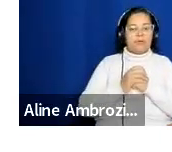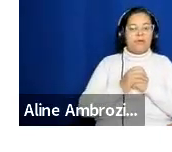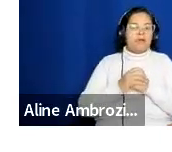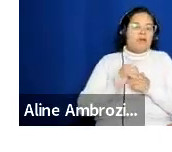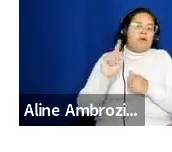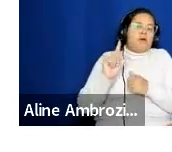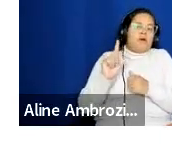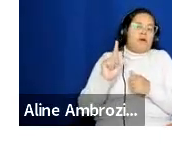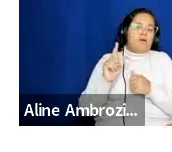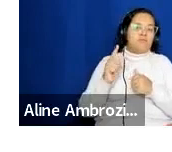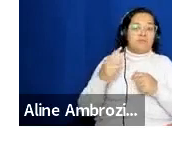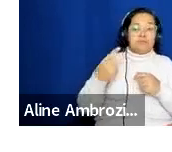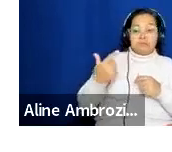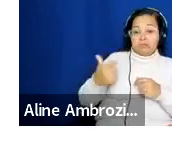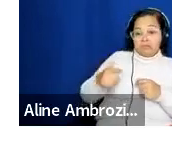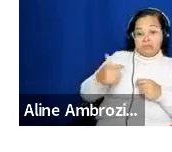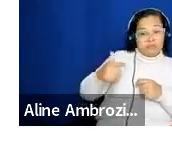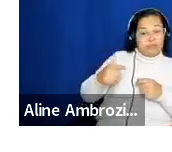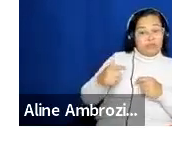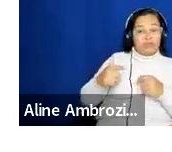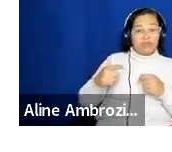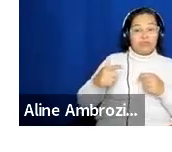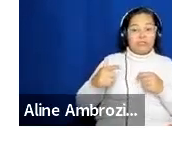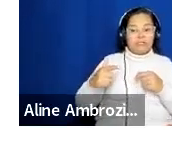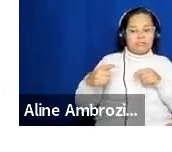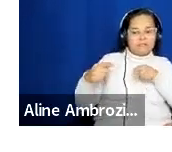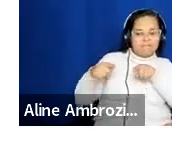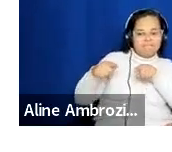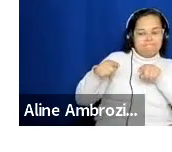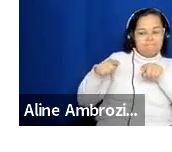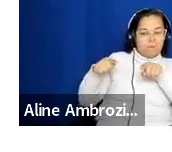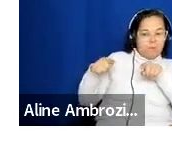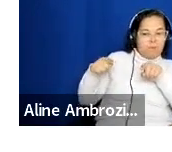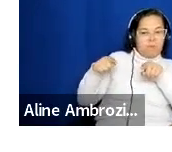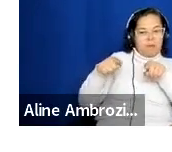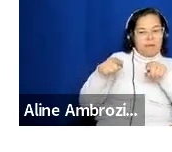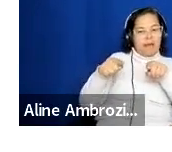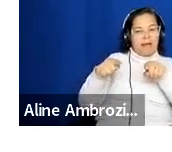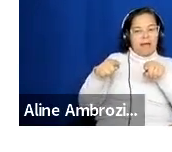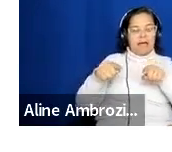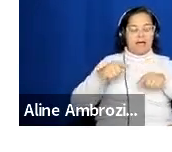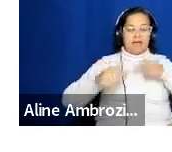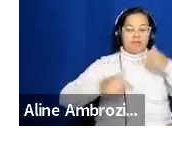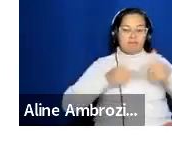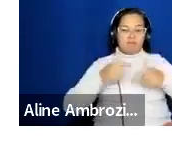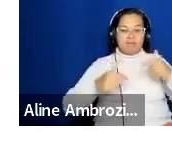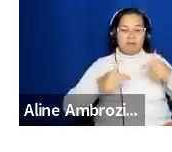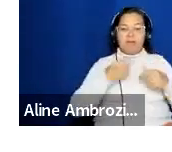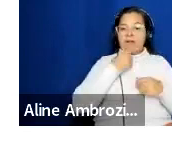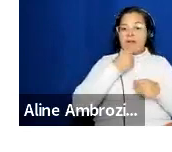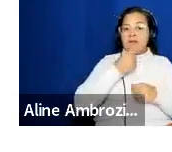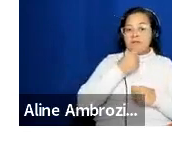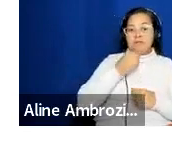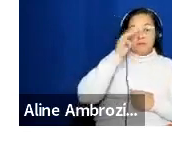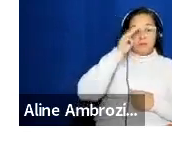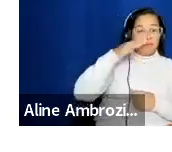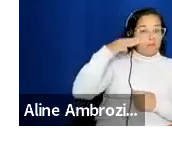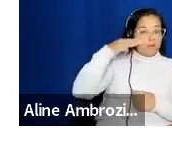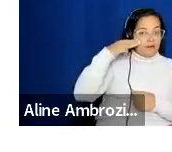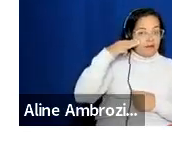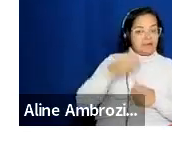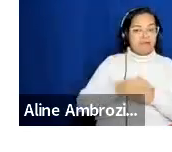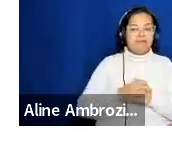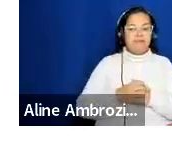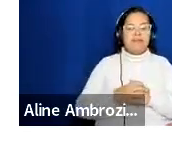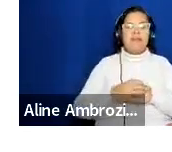Marx's own work. And I've listed some of the main issues there, and we may decide that